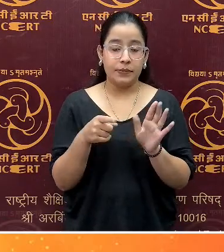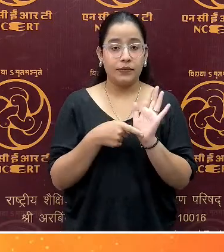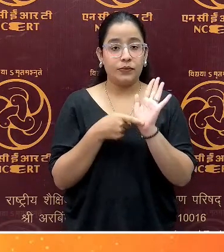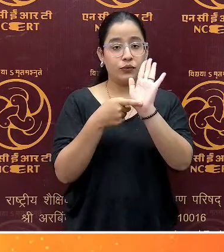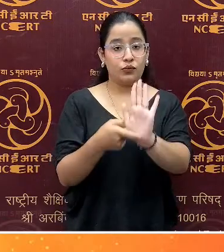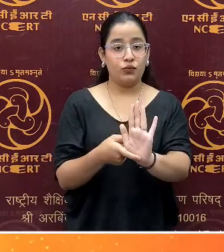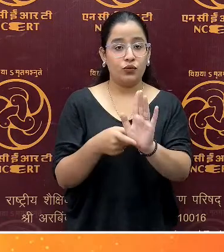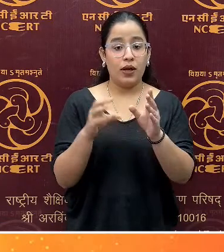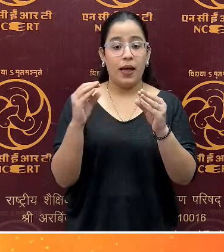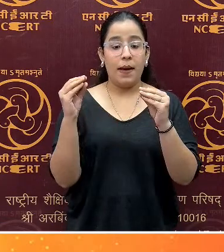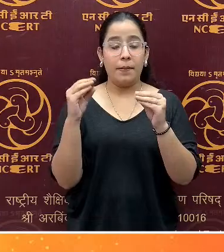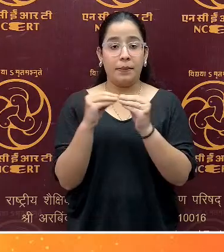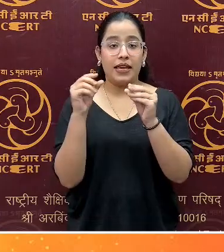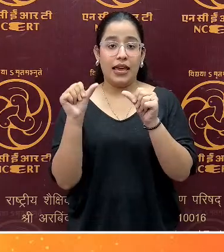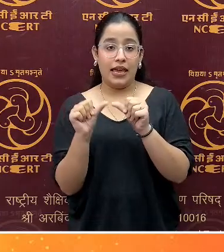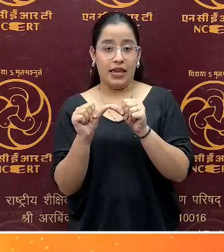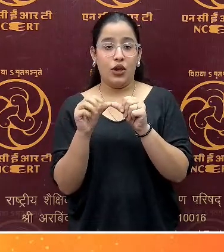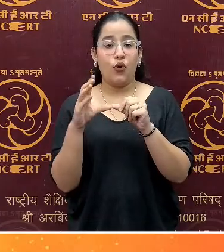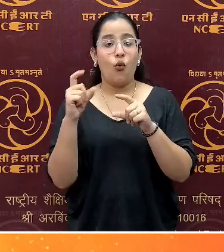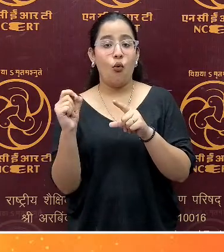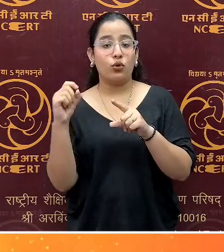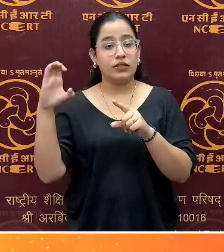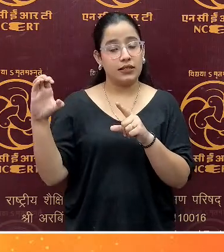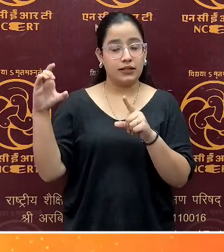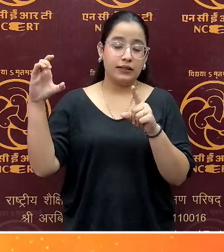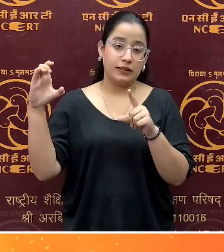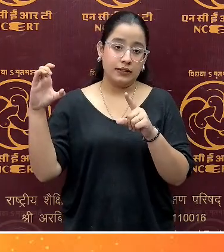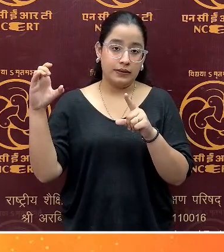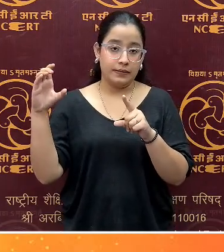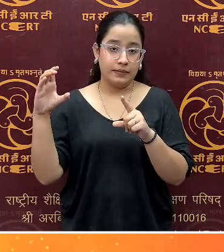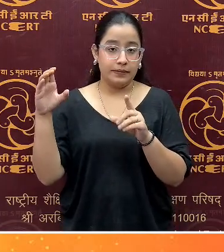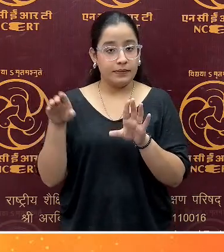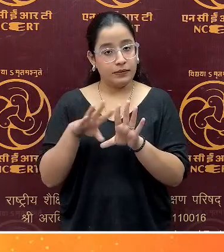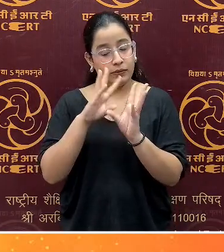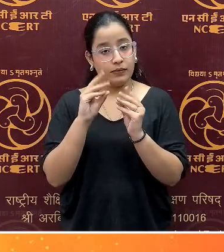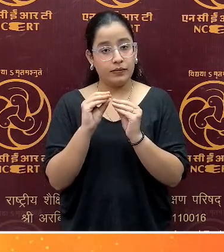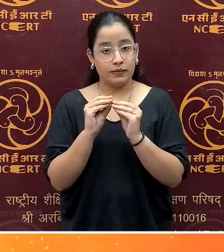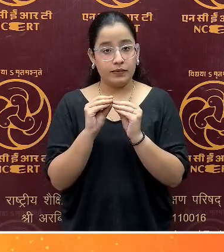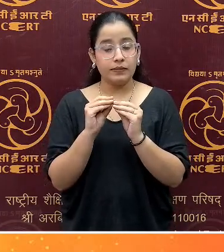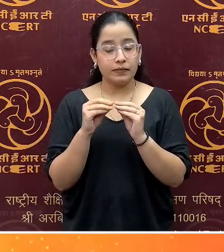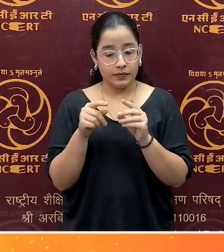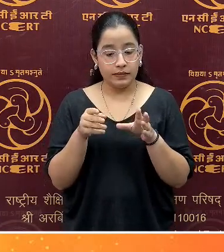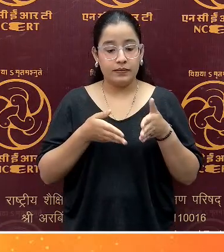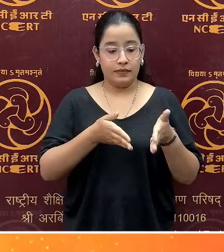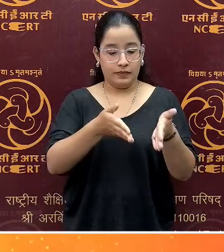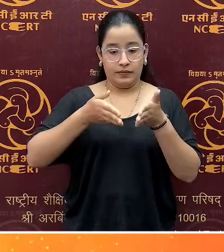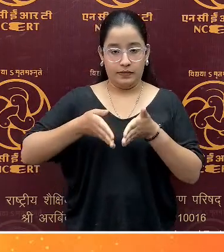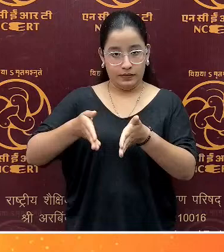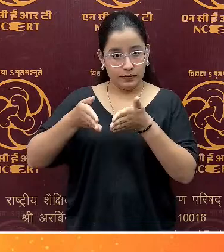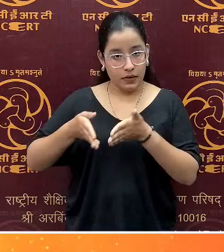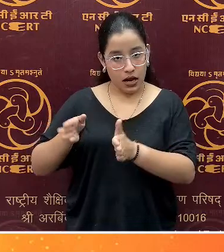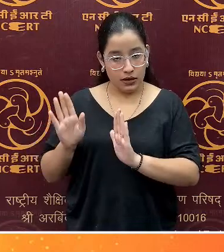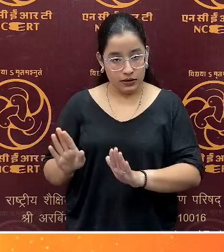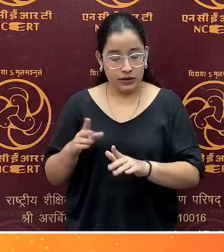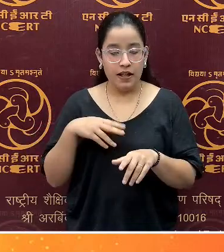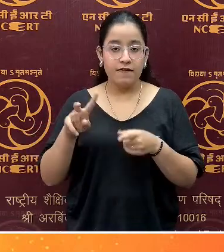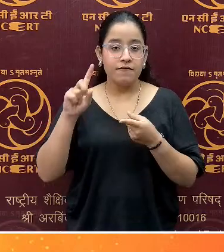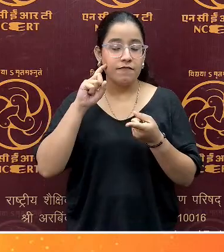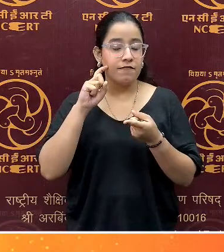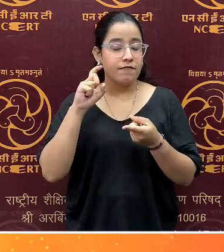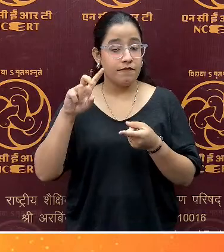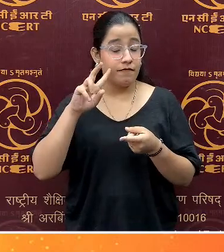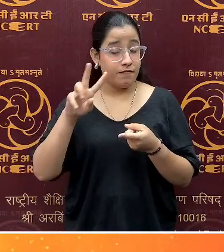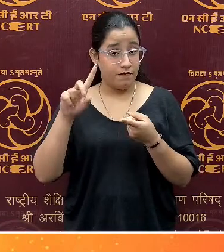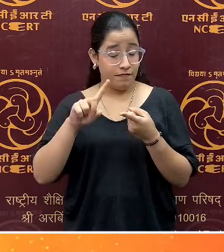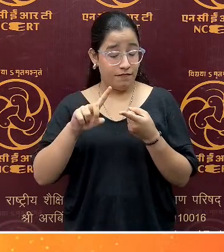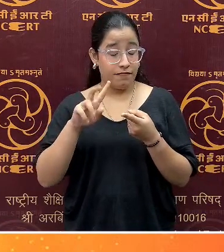vector BA and vector OC, like they are same vectors, and hence